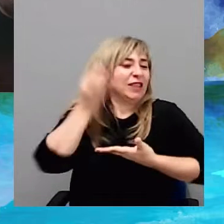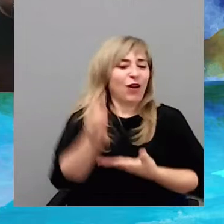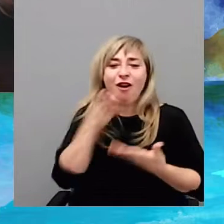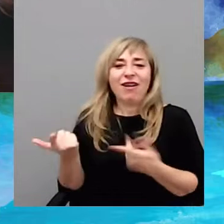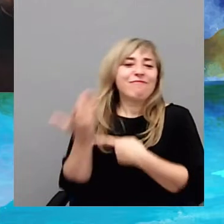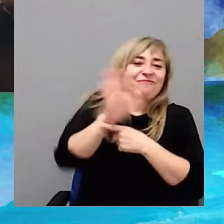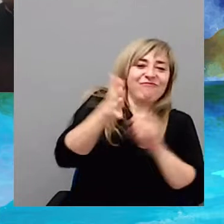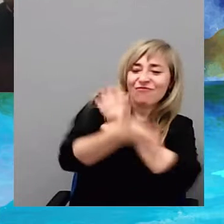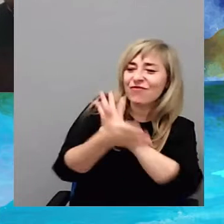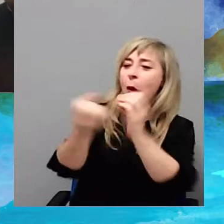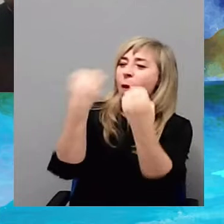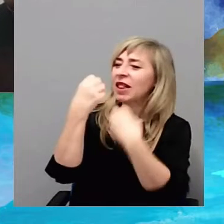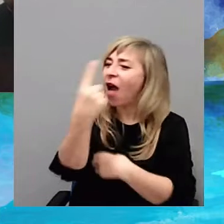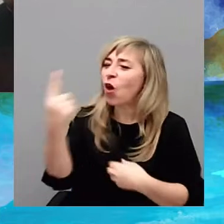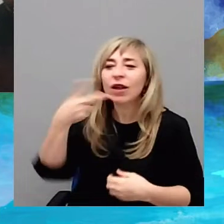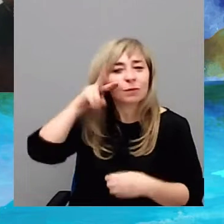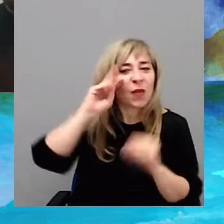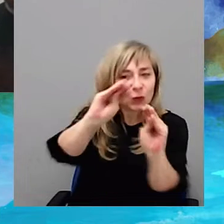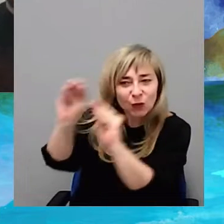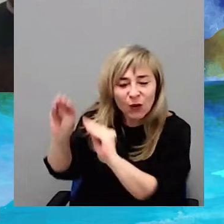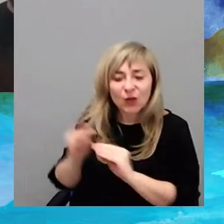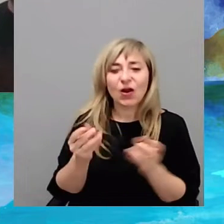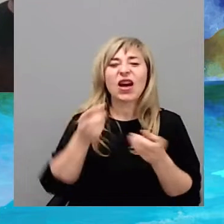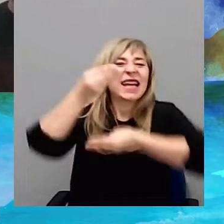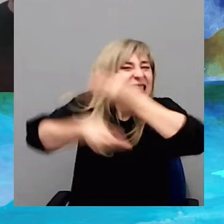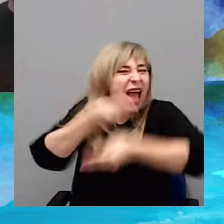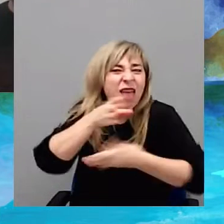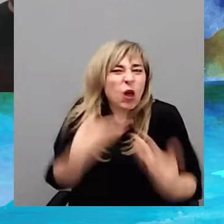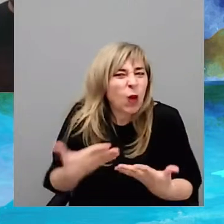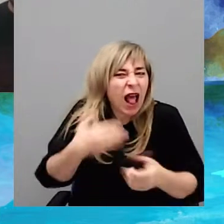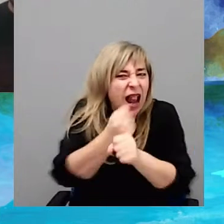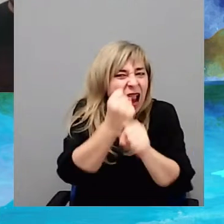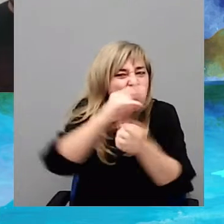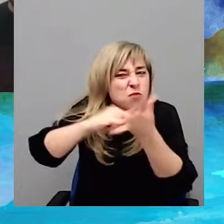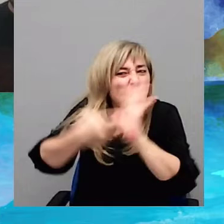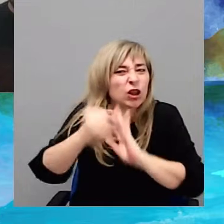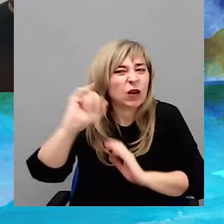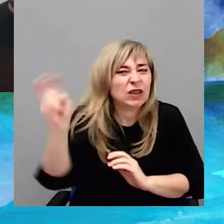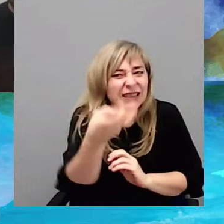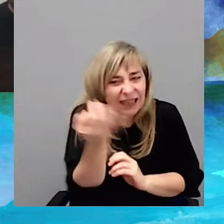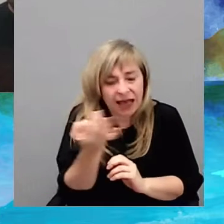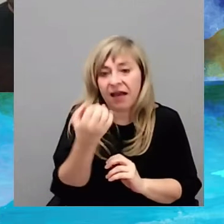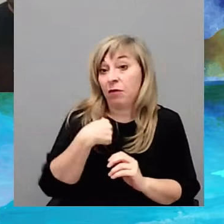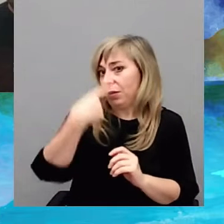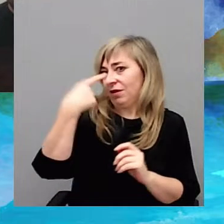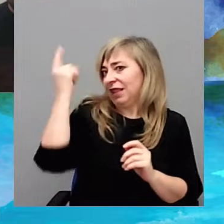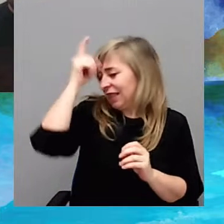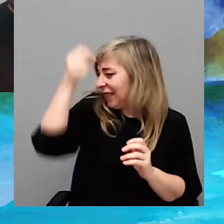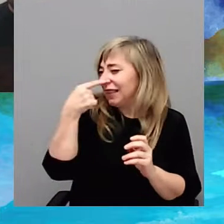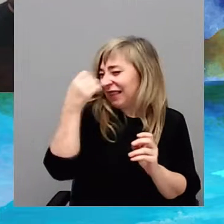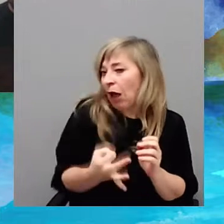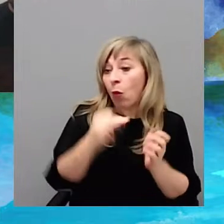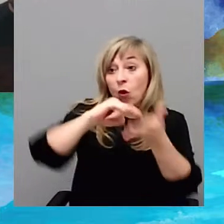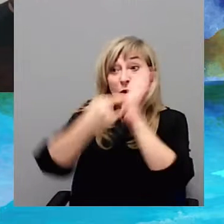tell us a little bit about their experiences. They're going to introduce their projects, which I think are very